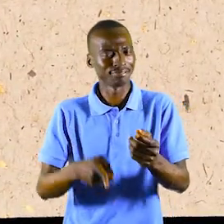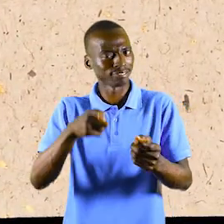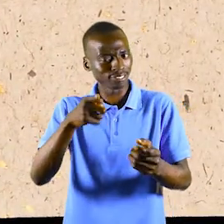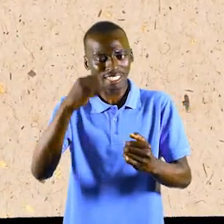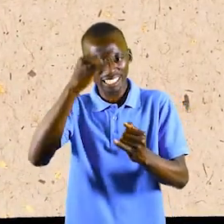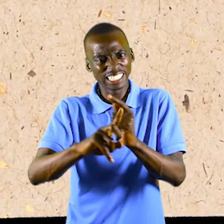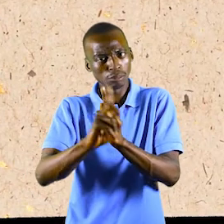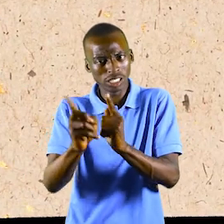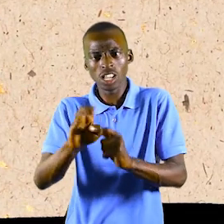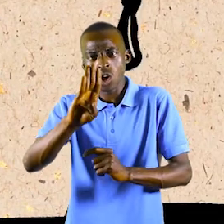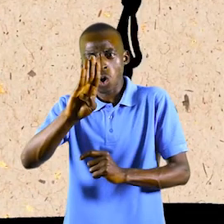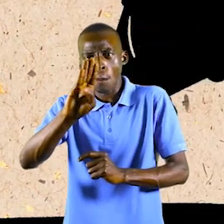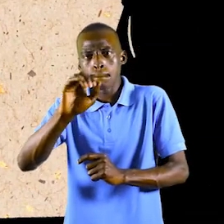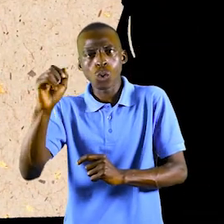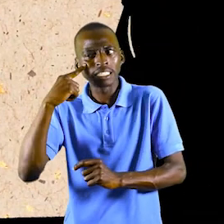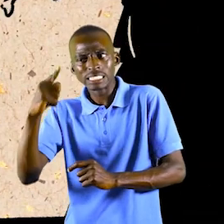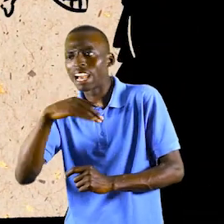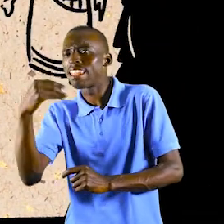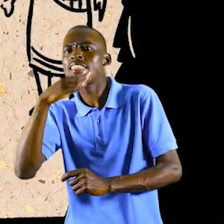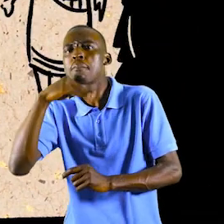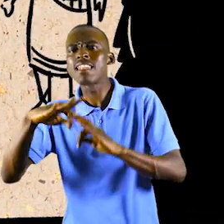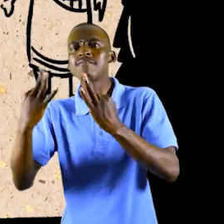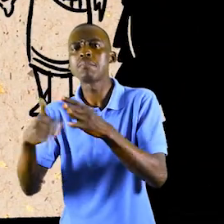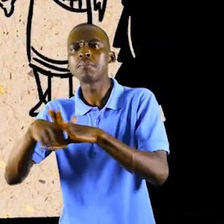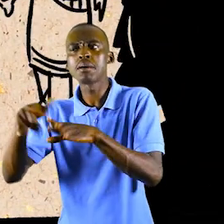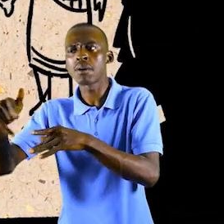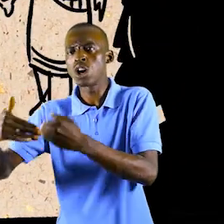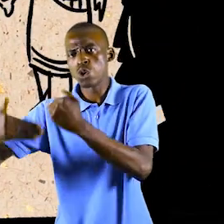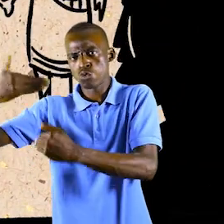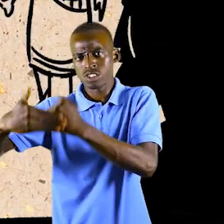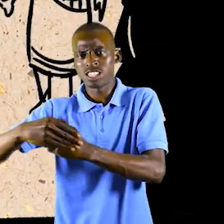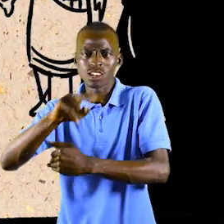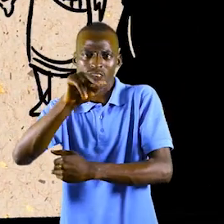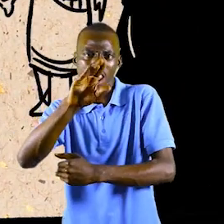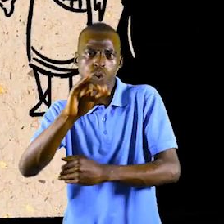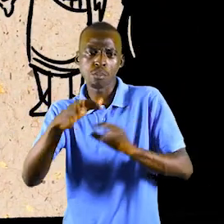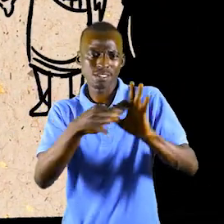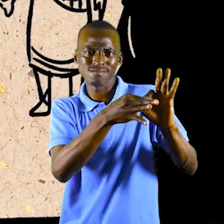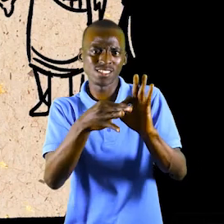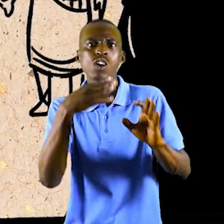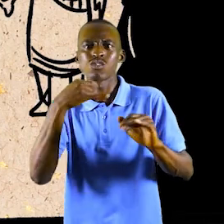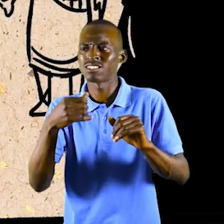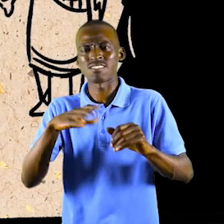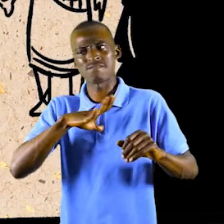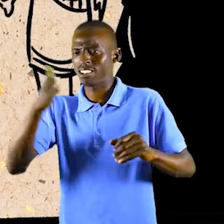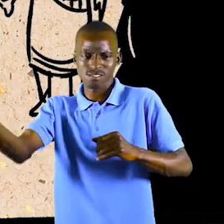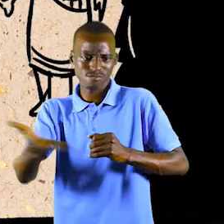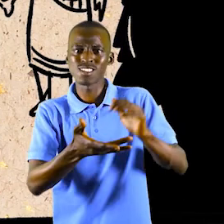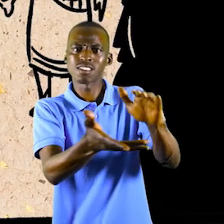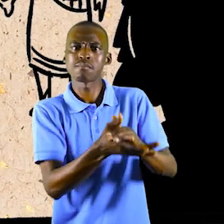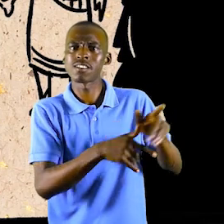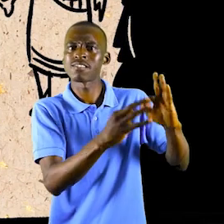at the last minute, Boaz discovers there is a family member who's closer to Naomi than he is, and he's actually eligible before him